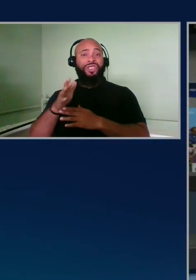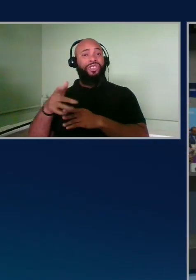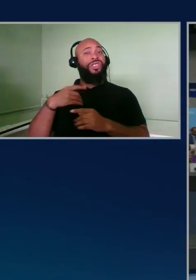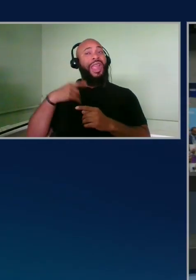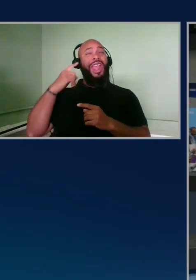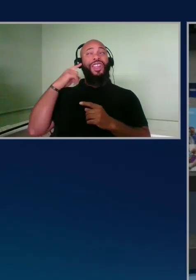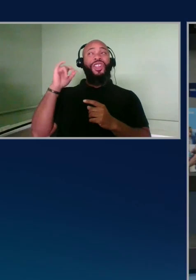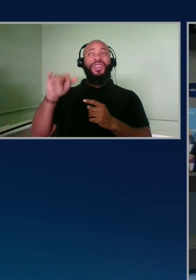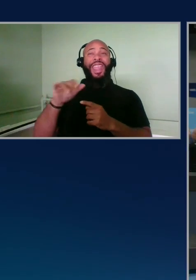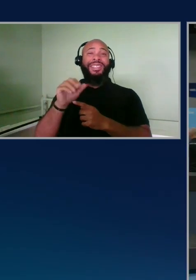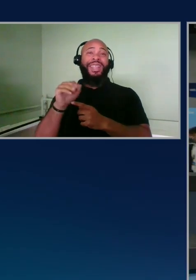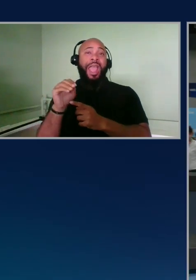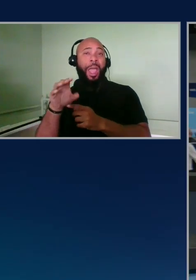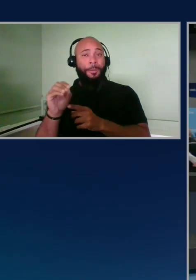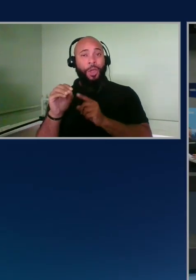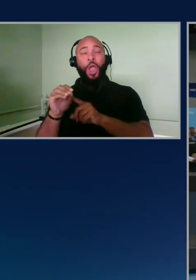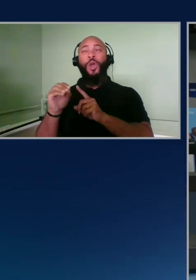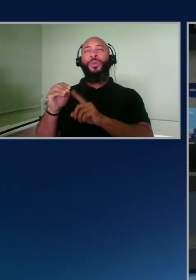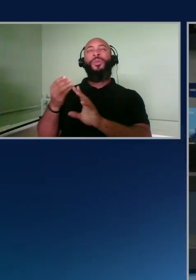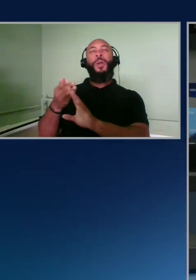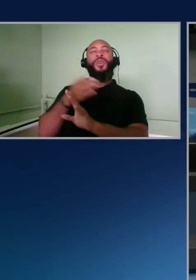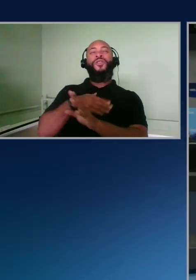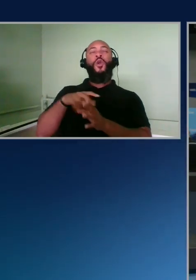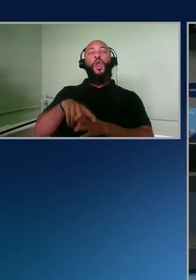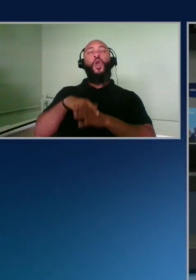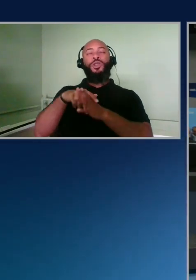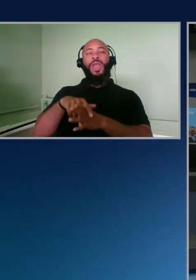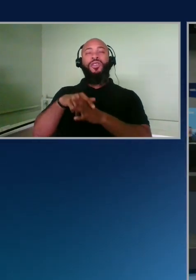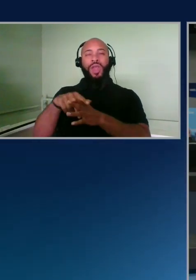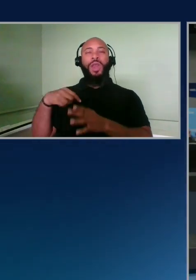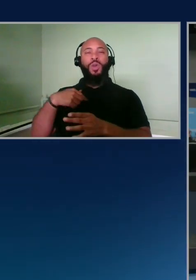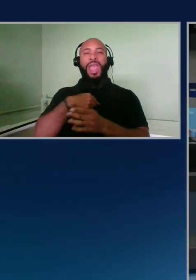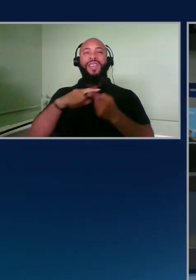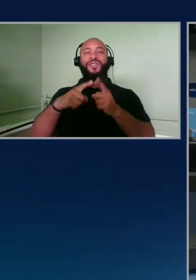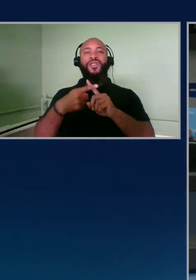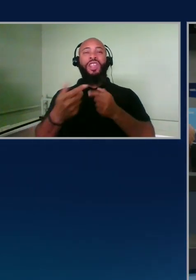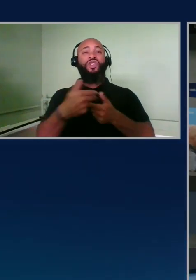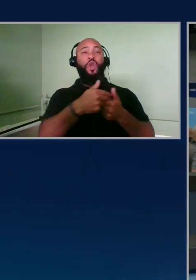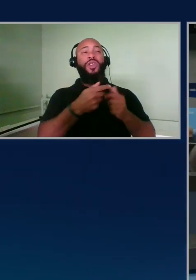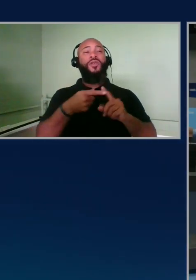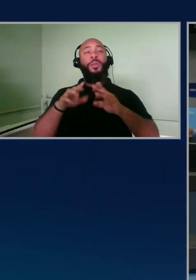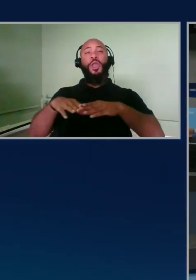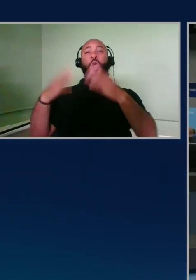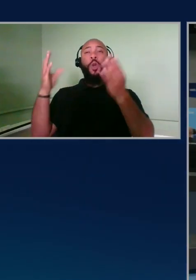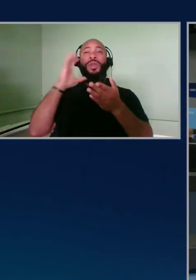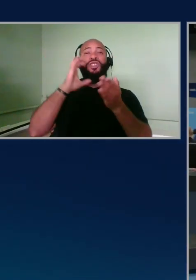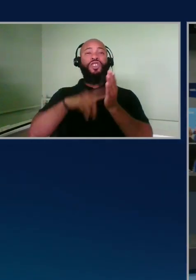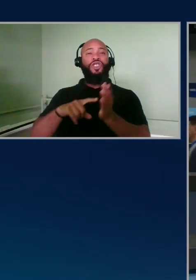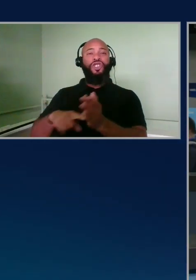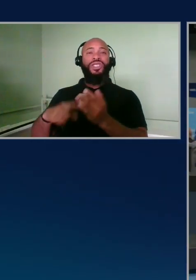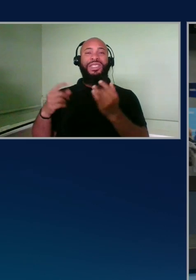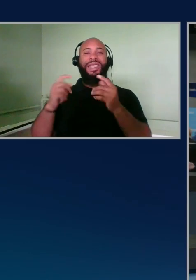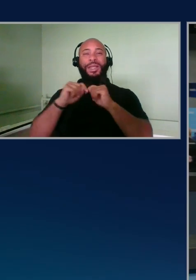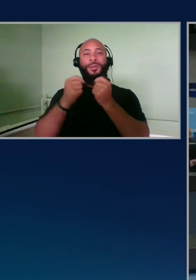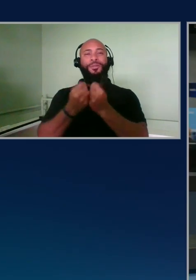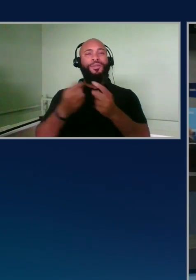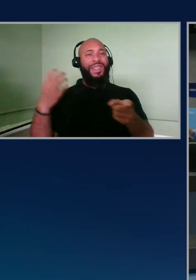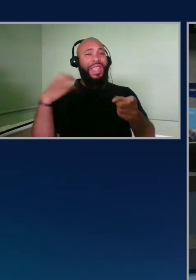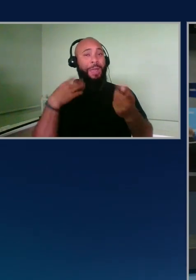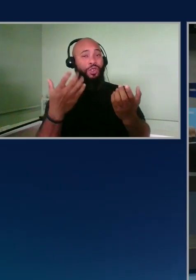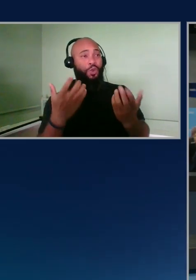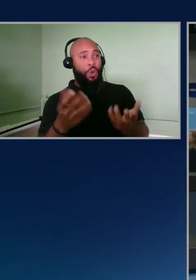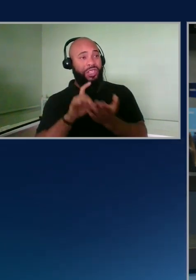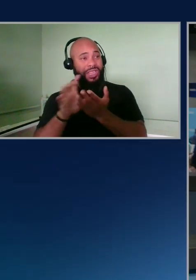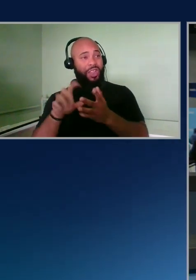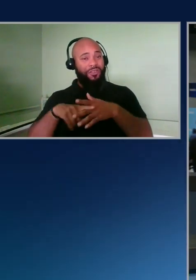before we go horseback riding, though, we got some friends joining us here from the OpenSearch team. Kevin, you want to kick us off? You want to start with your intro, please? Certainly.